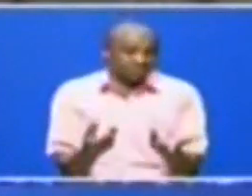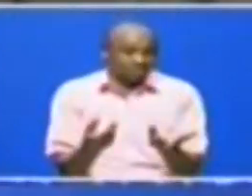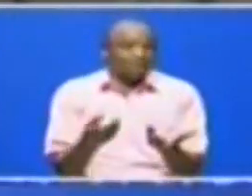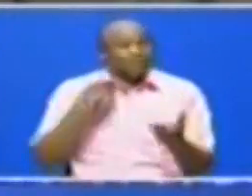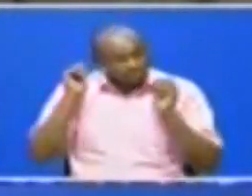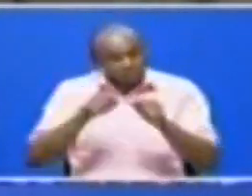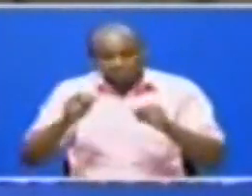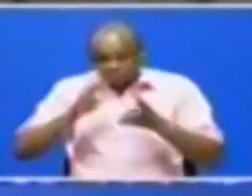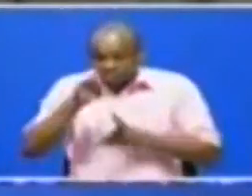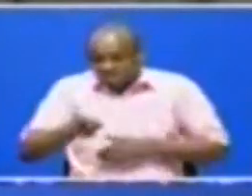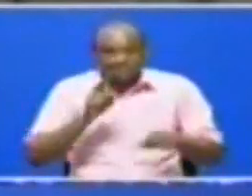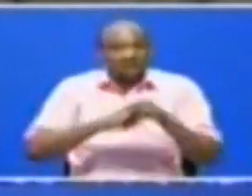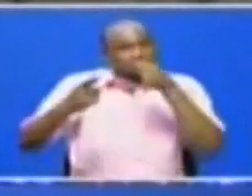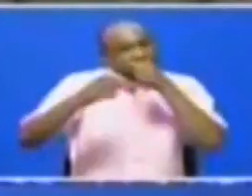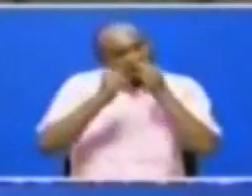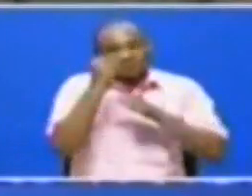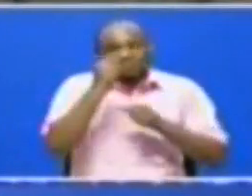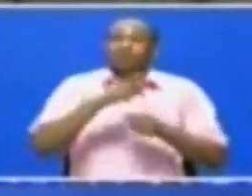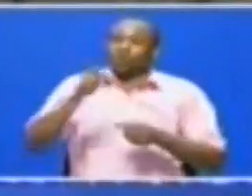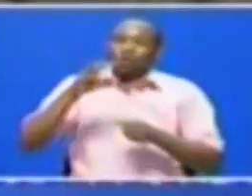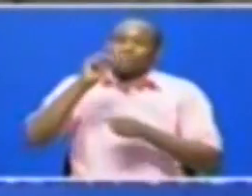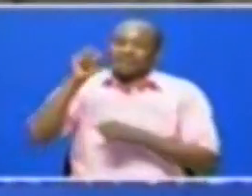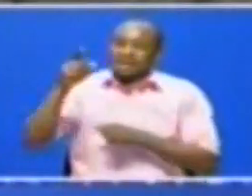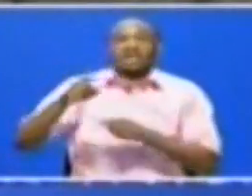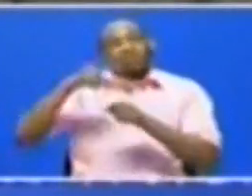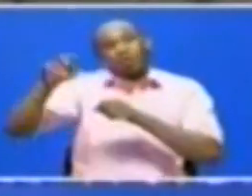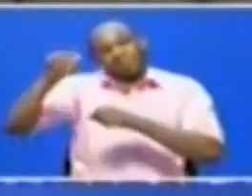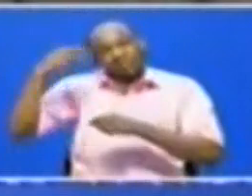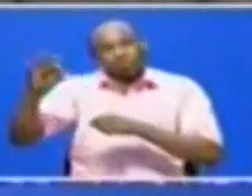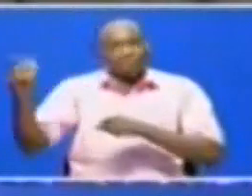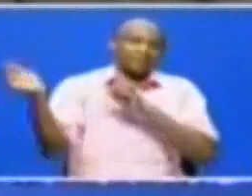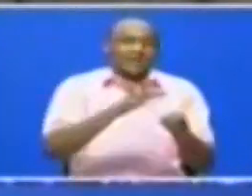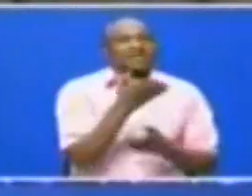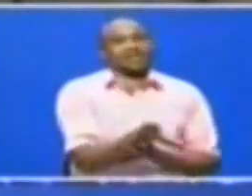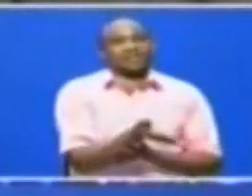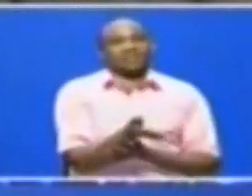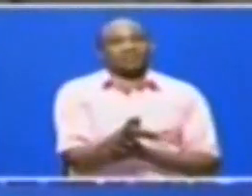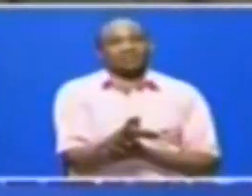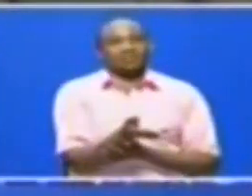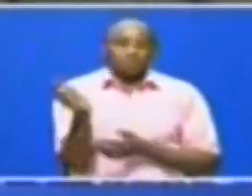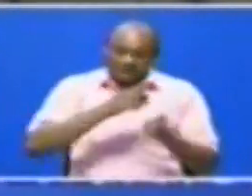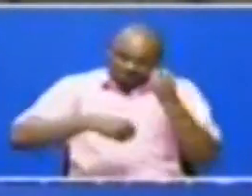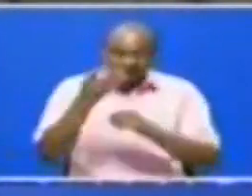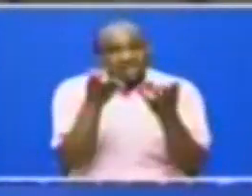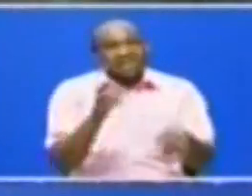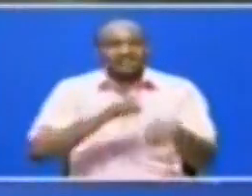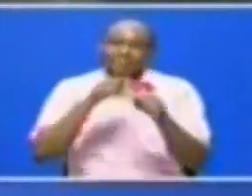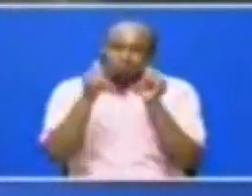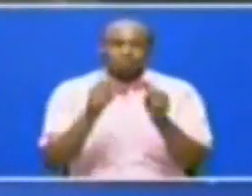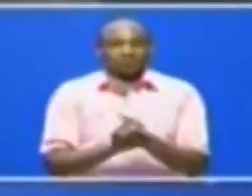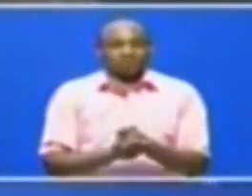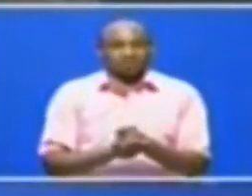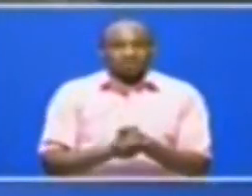Naweza kuroka hapa saa 11 ufike Mariakani uchukue mboga na urudi. Na uje uuze kwa wakati unaofaa. Mimi